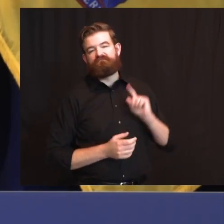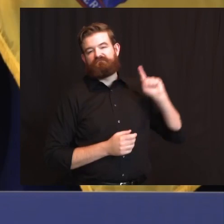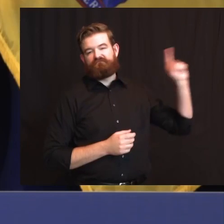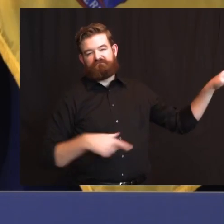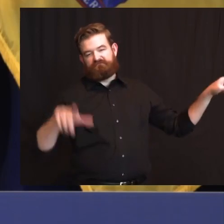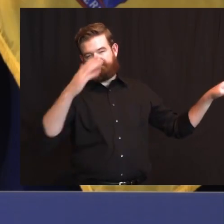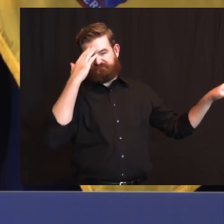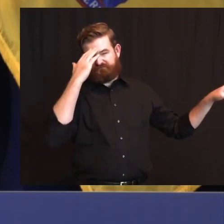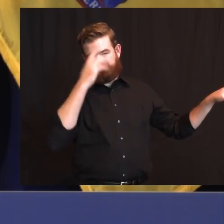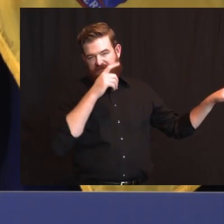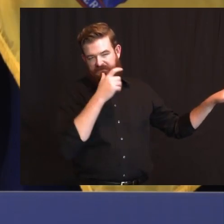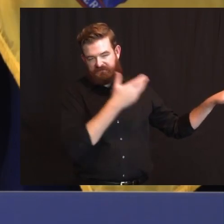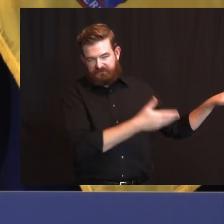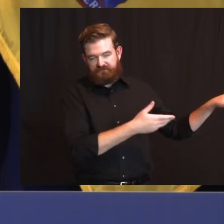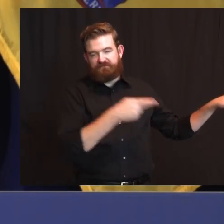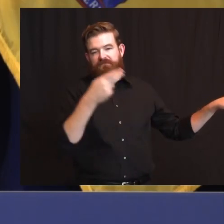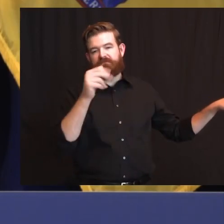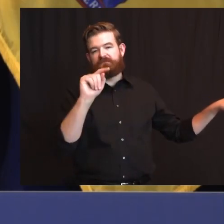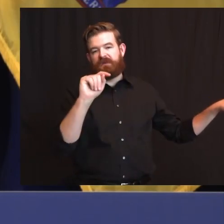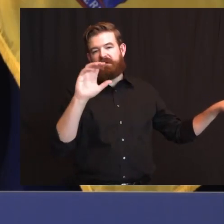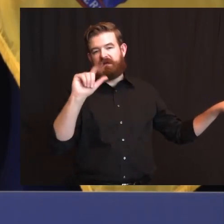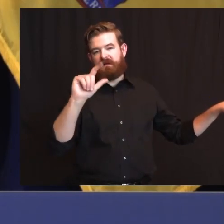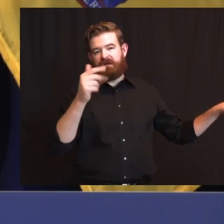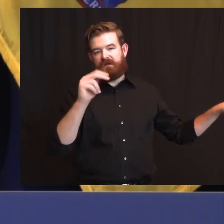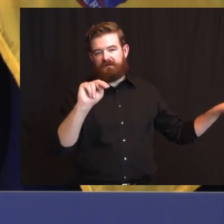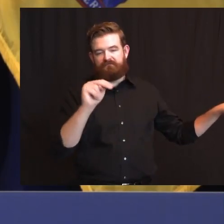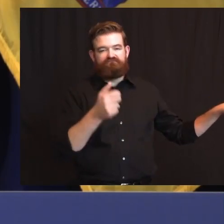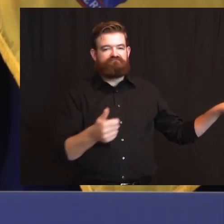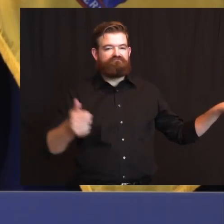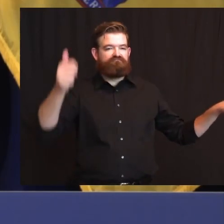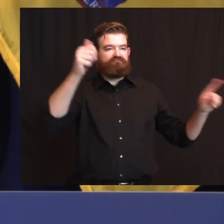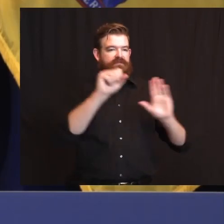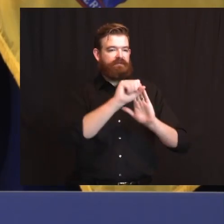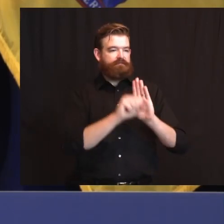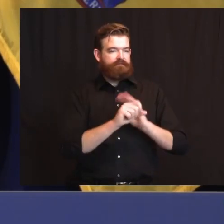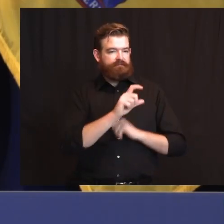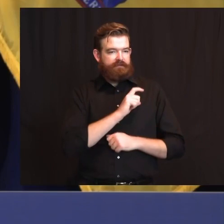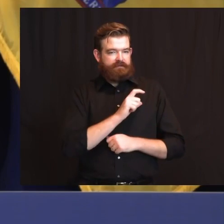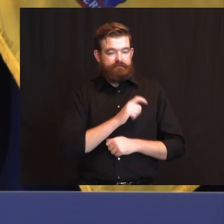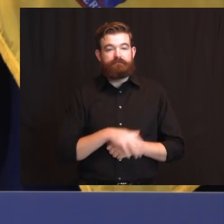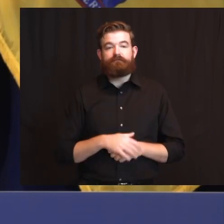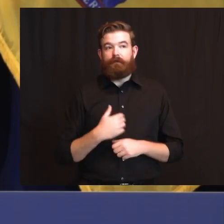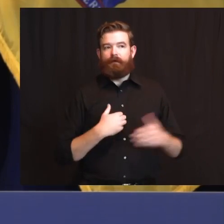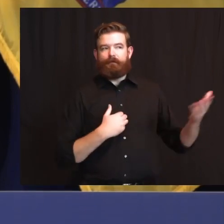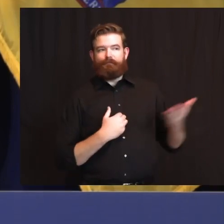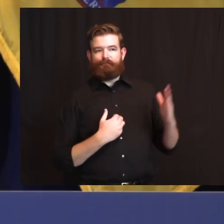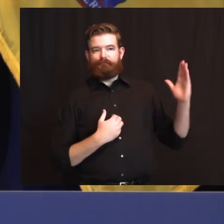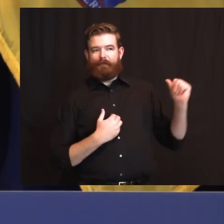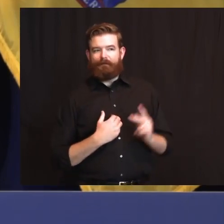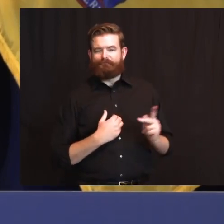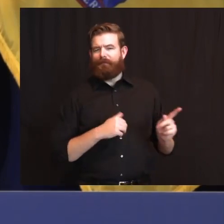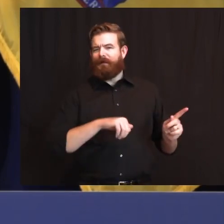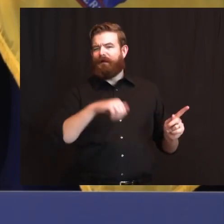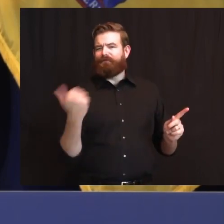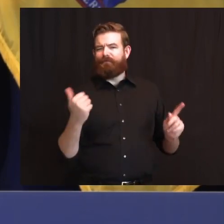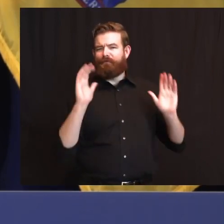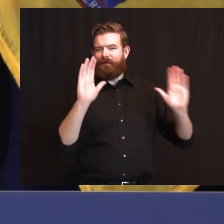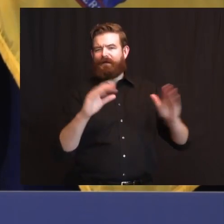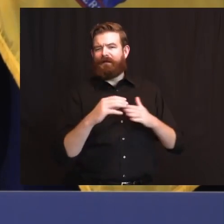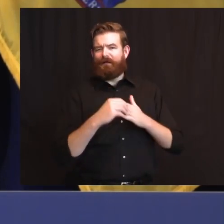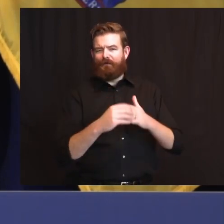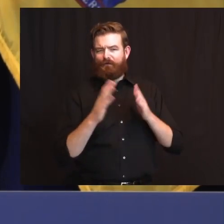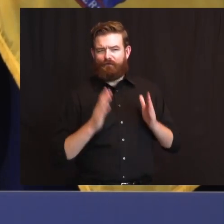Pat Callahan. And I'm very happy to welcome back to the table another terrific leader. To my immediate left, the Chief Administrator of